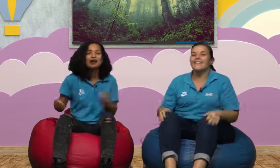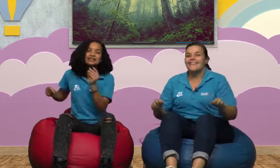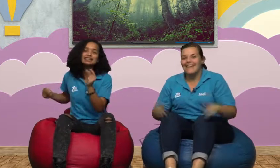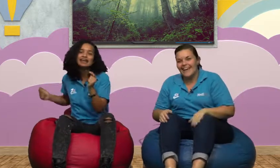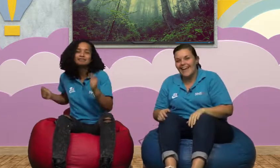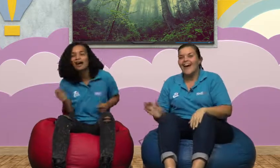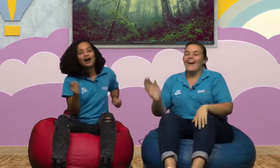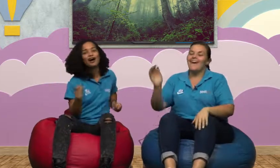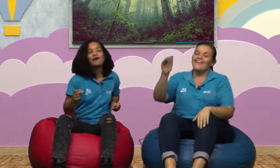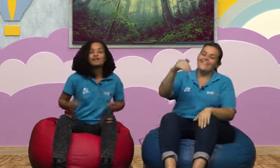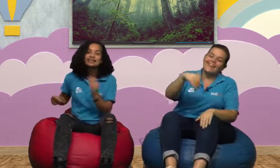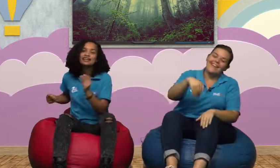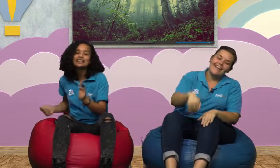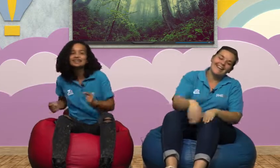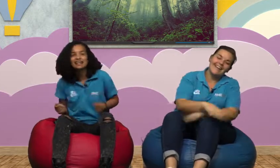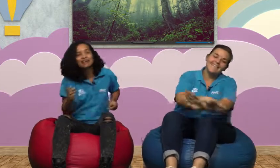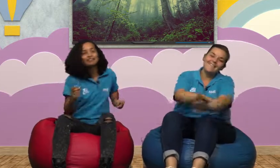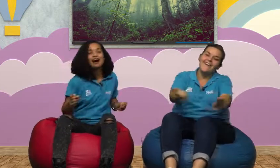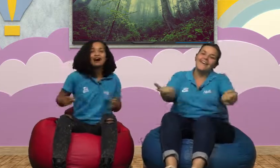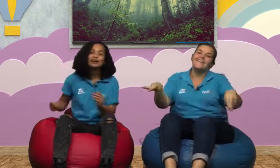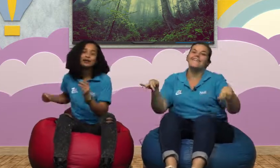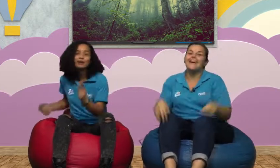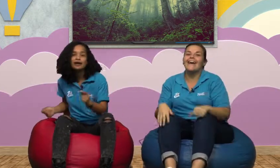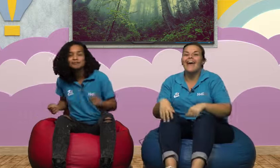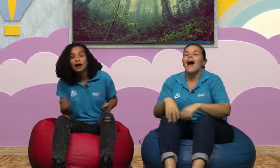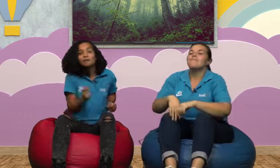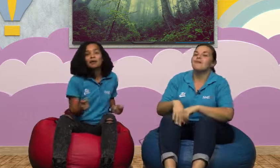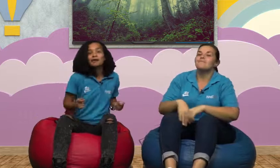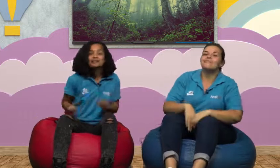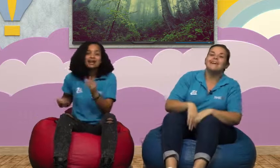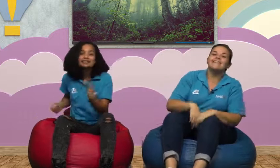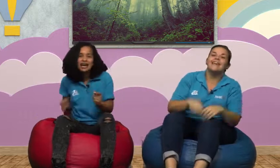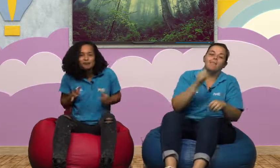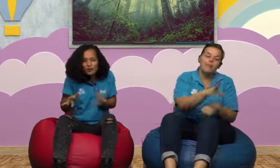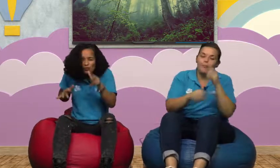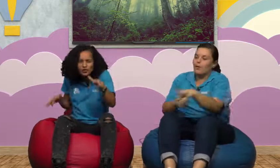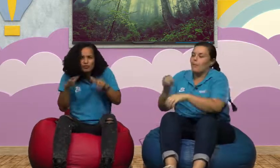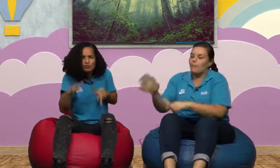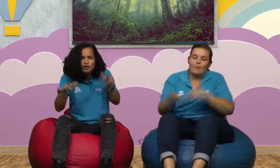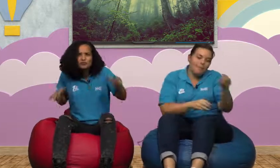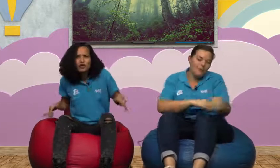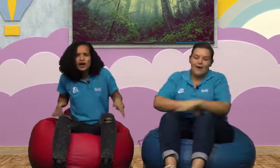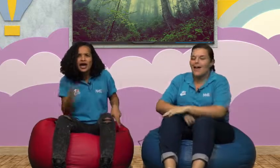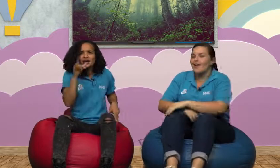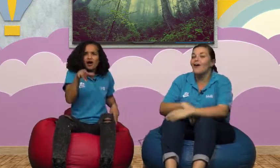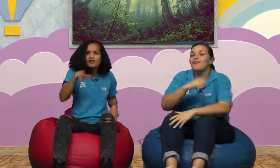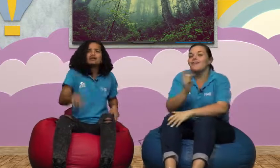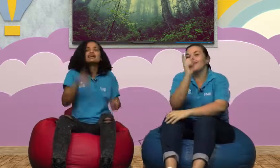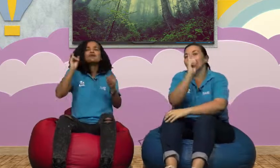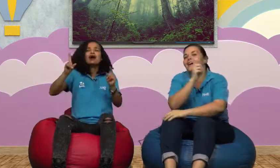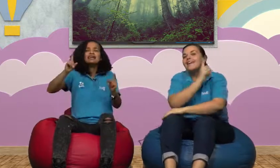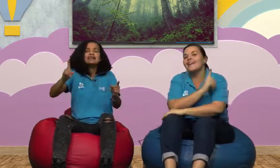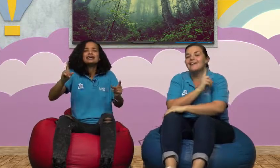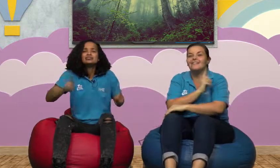out one day, over the hill and far away. Mama Dragon said, pew, pew, pew, pew, and